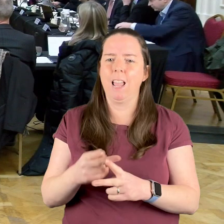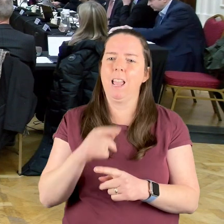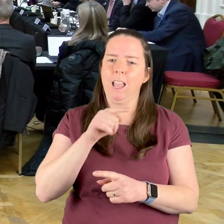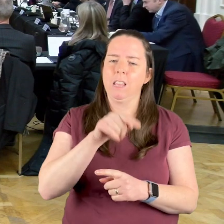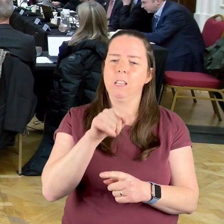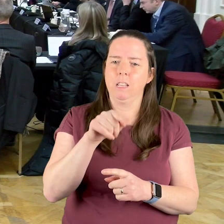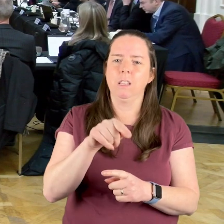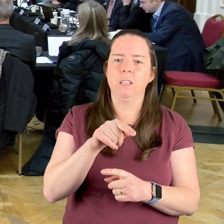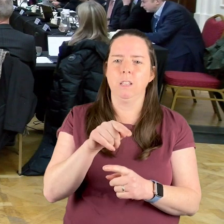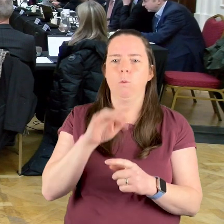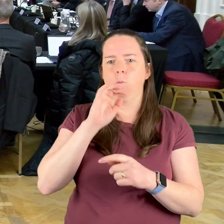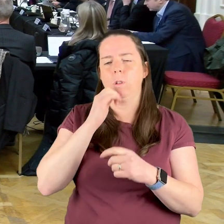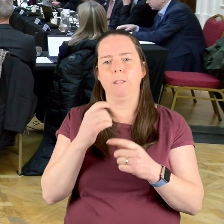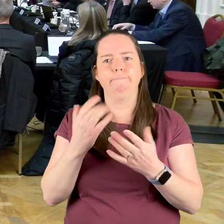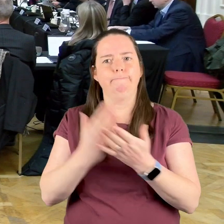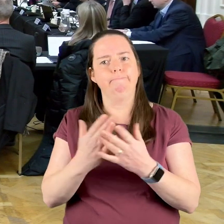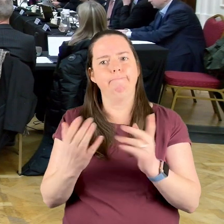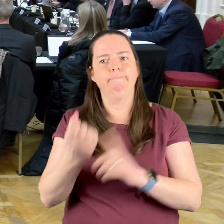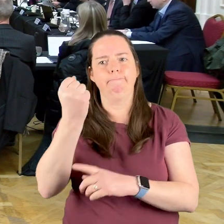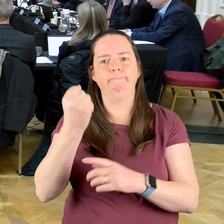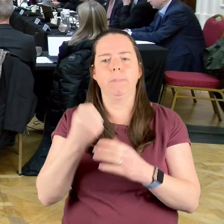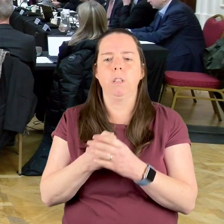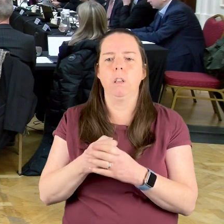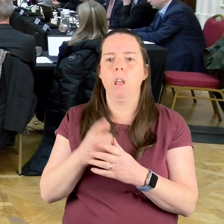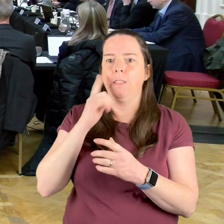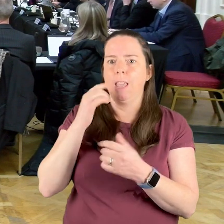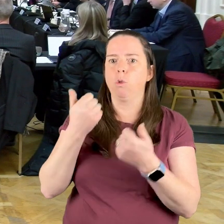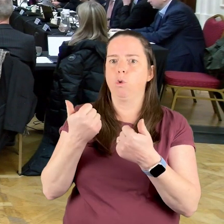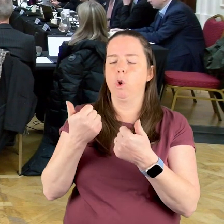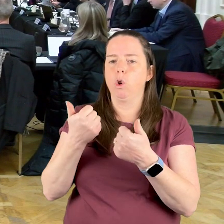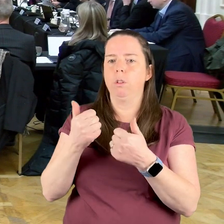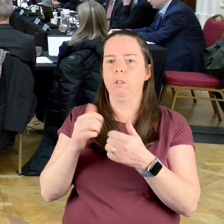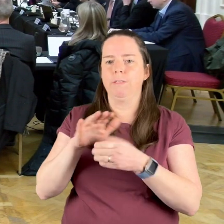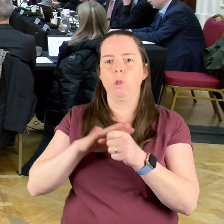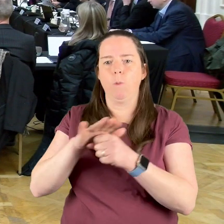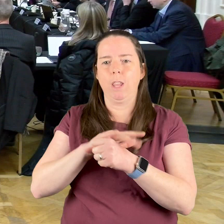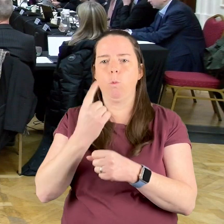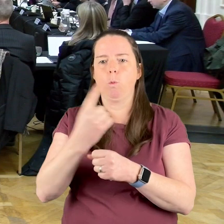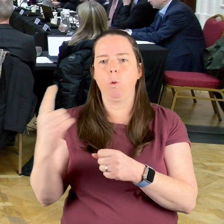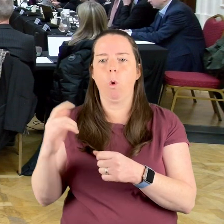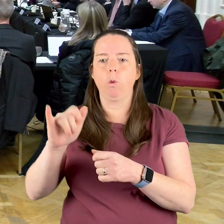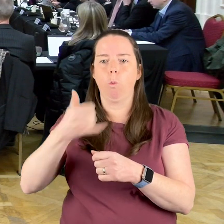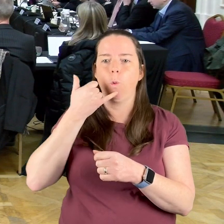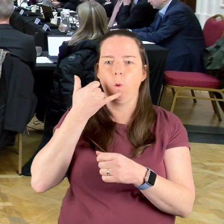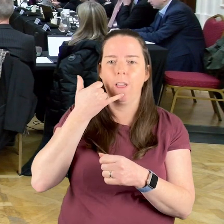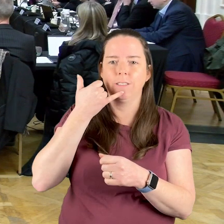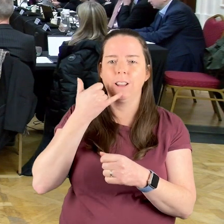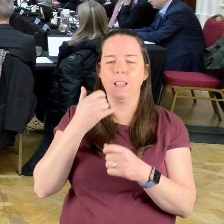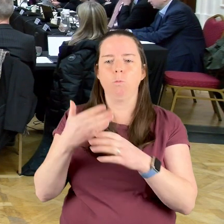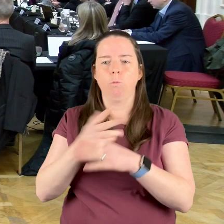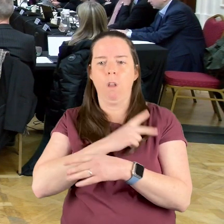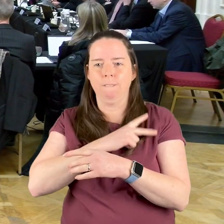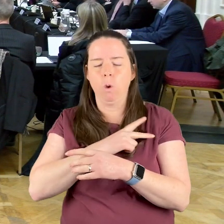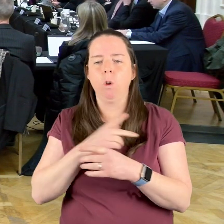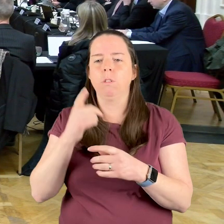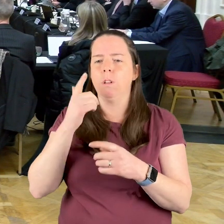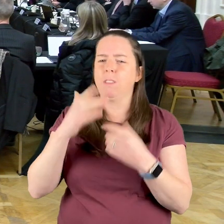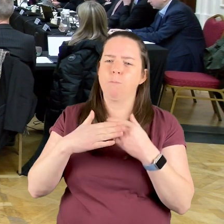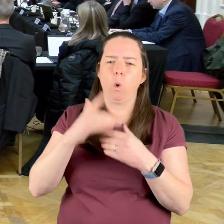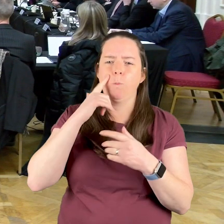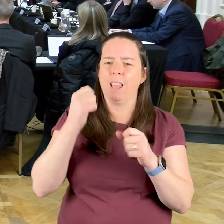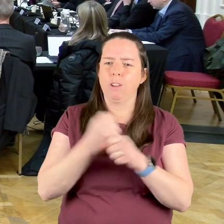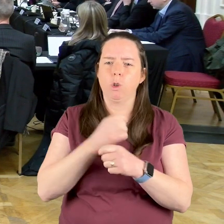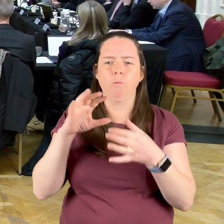real difference there. Whilst I think we got to a good place on the 111 call handling workforce, there's more we could do on the clinical